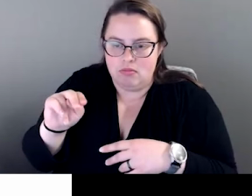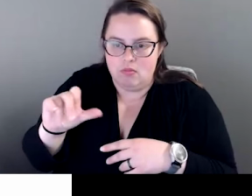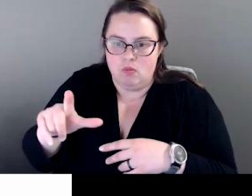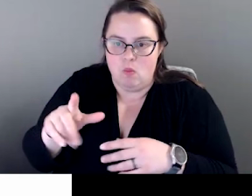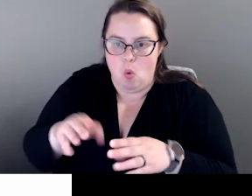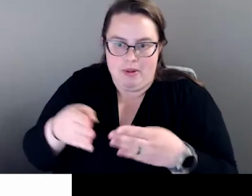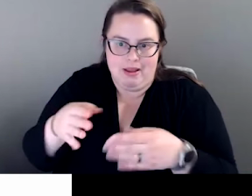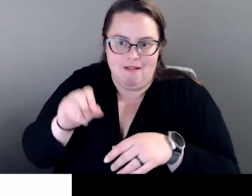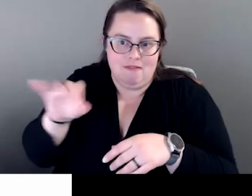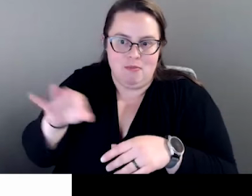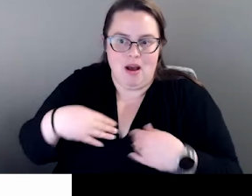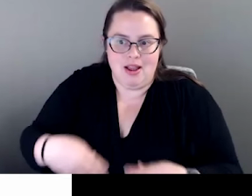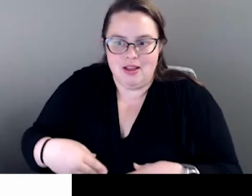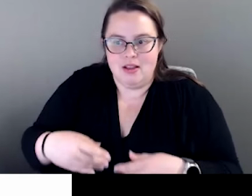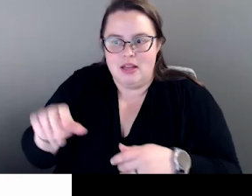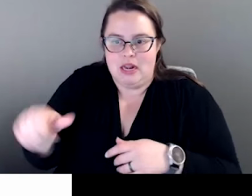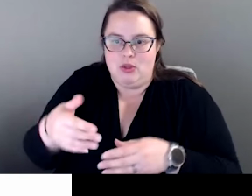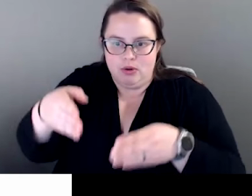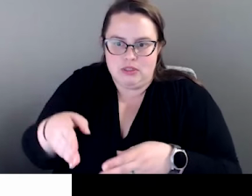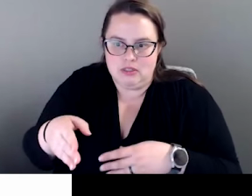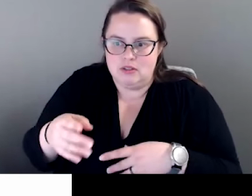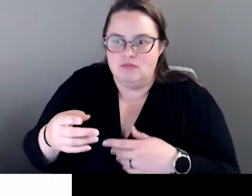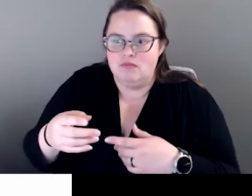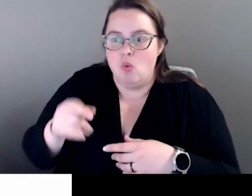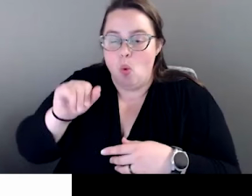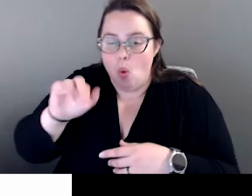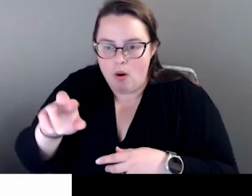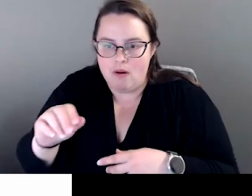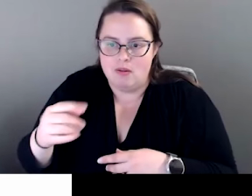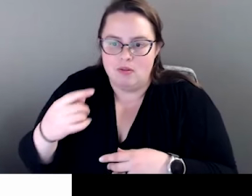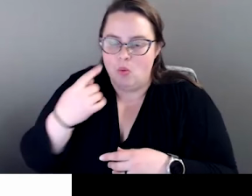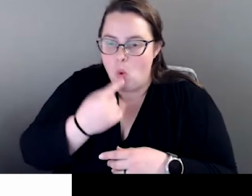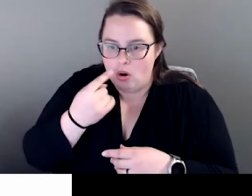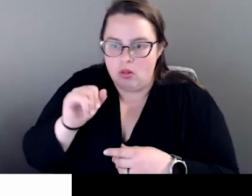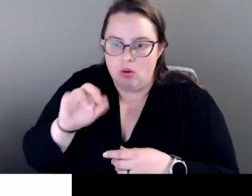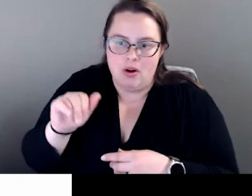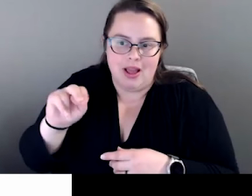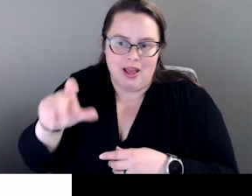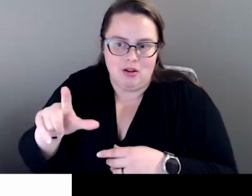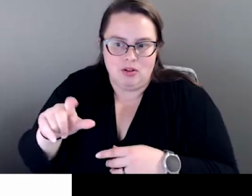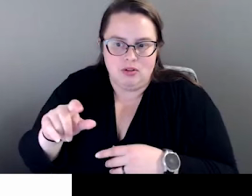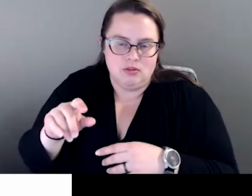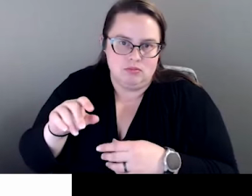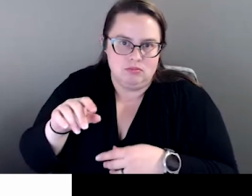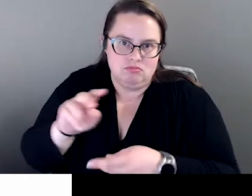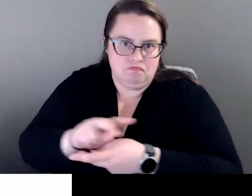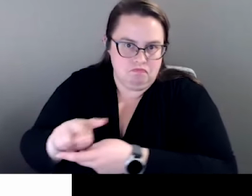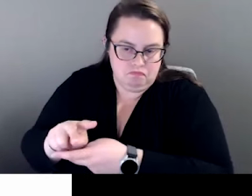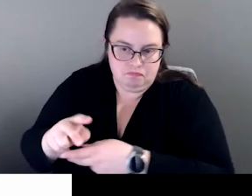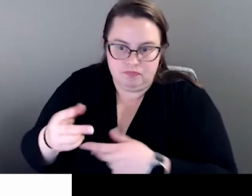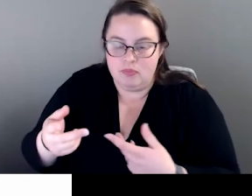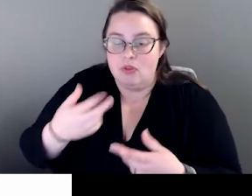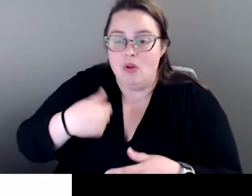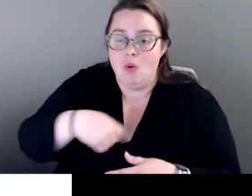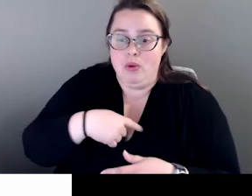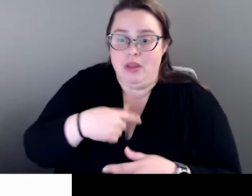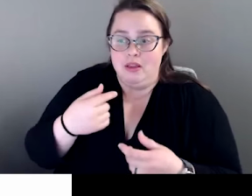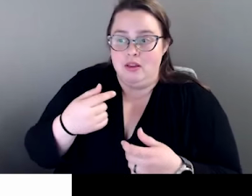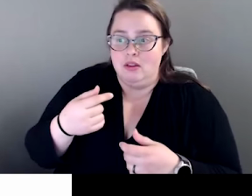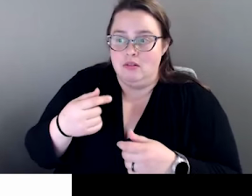Awareness Month. So every April, we try to bring out our CS, which is the Rape Counseling Services of